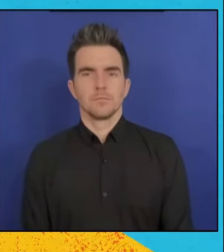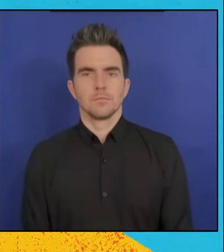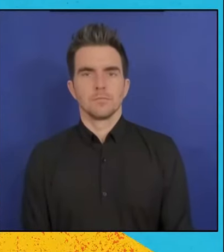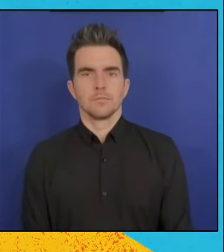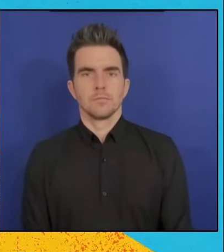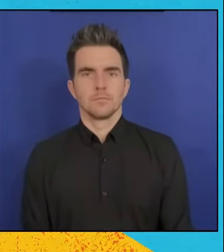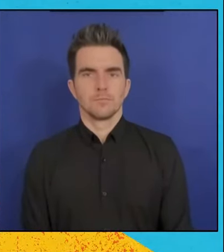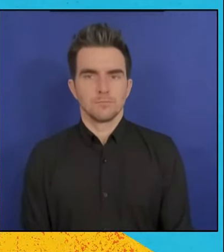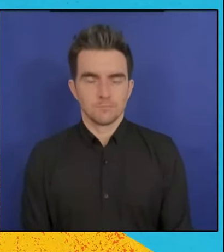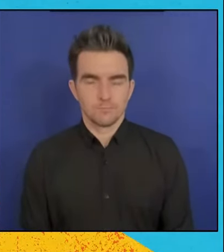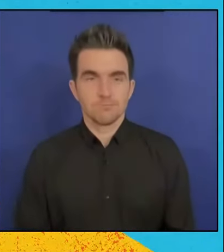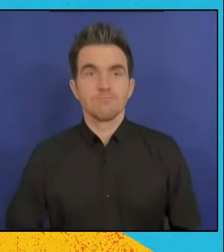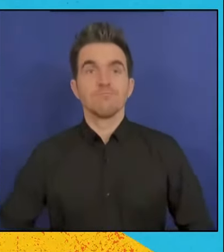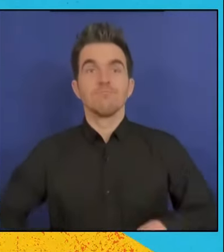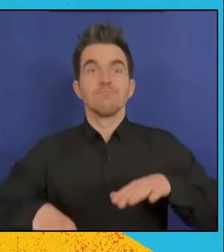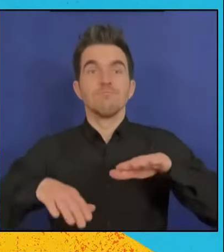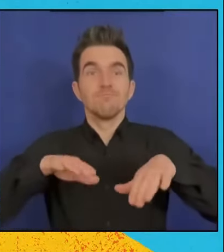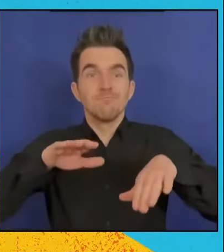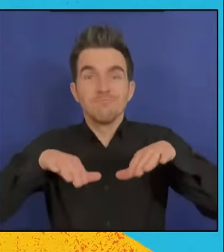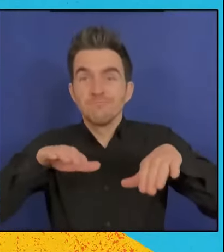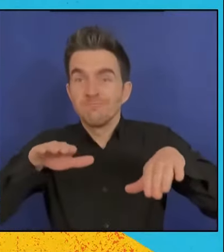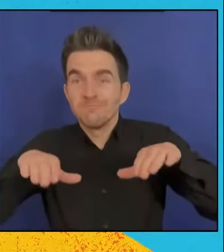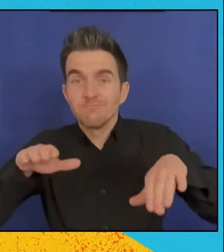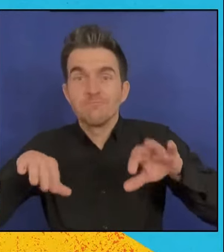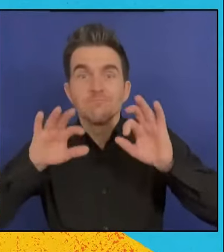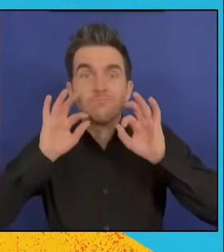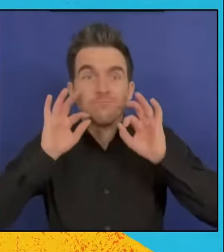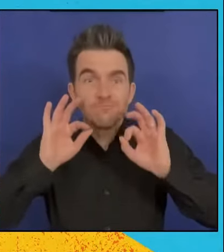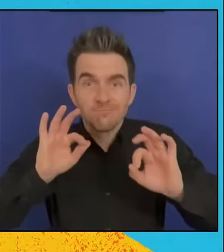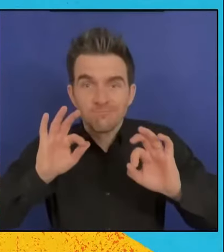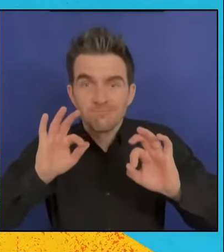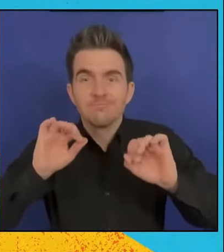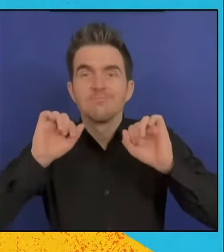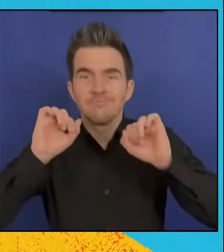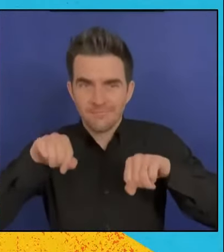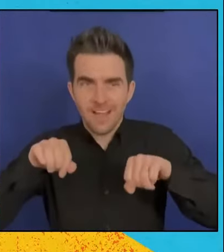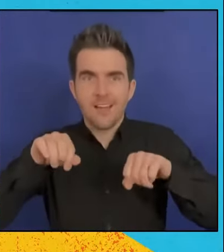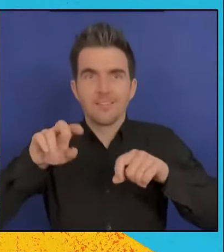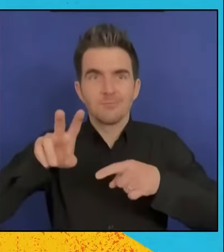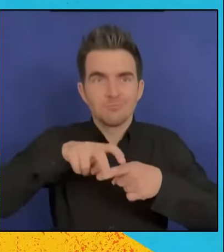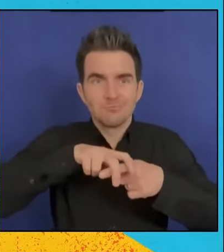I'm going to do this one more time. Please take your seats. We're about to begin, and we need silence in the room.